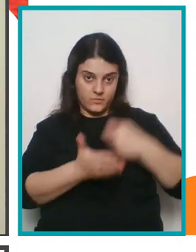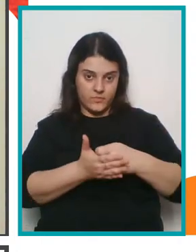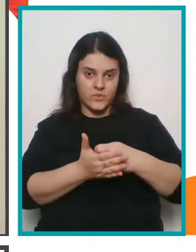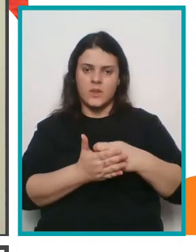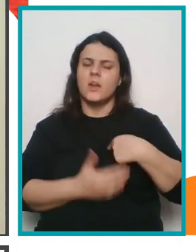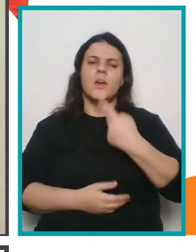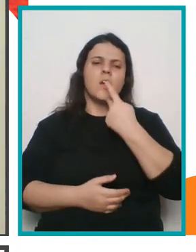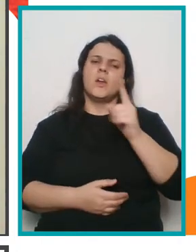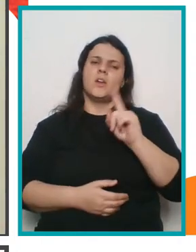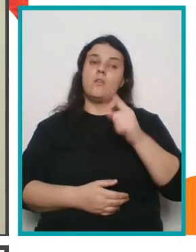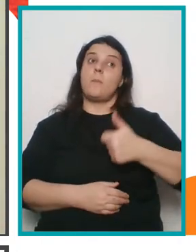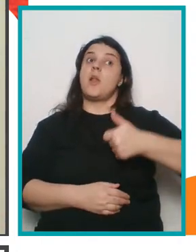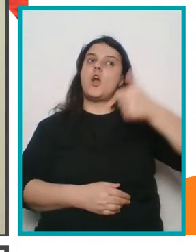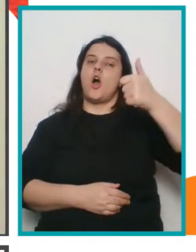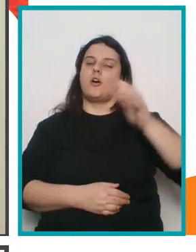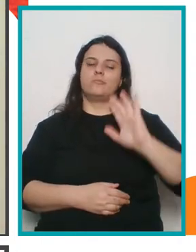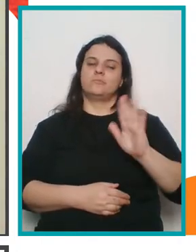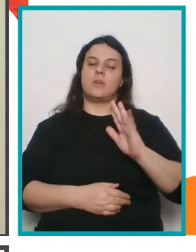literally up here